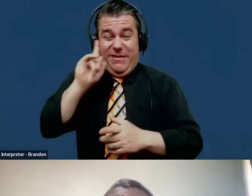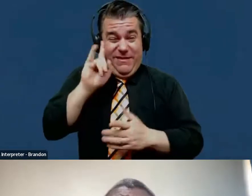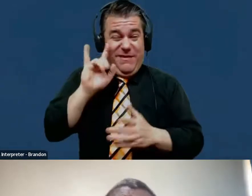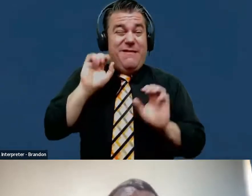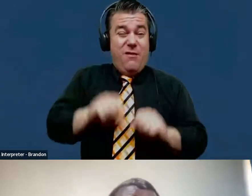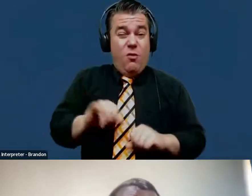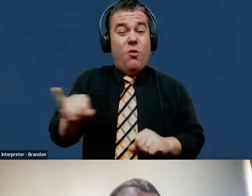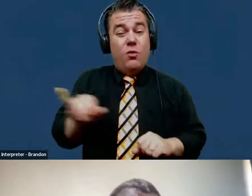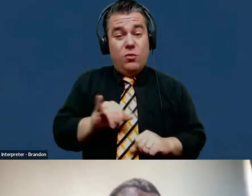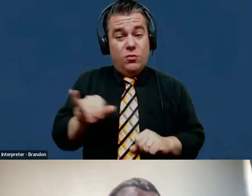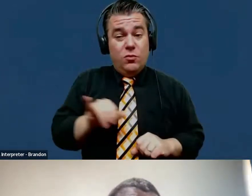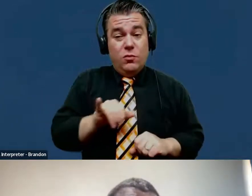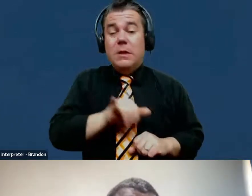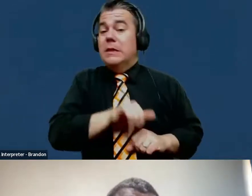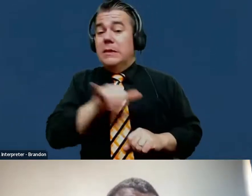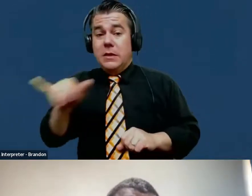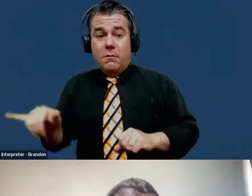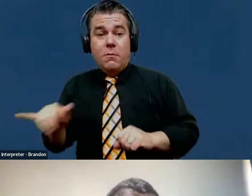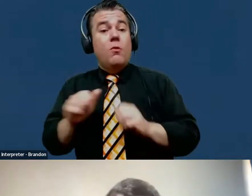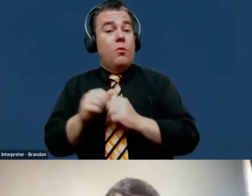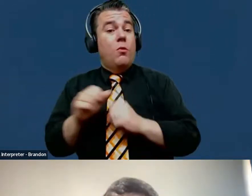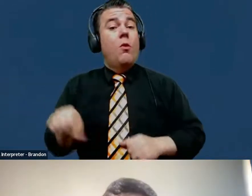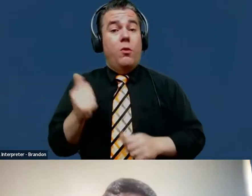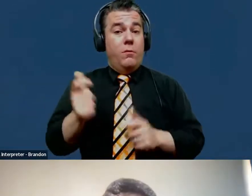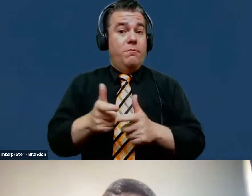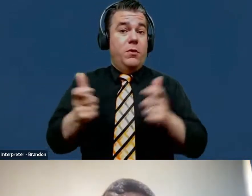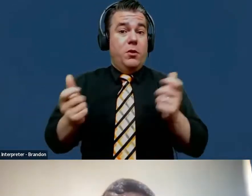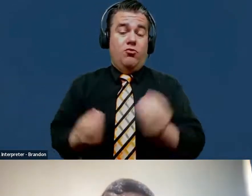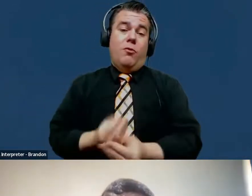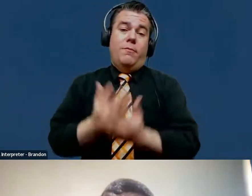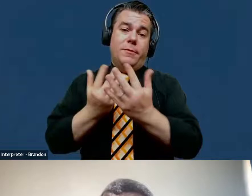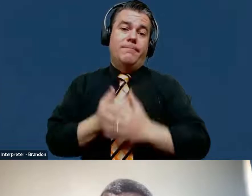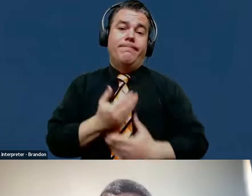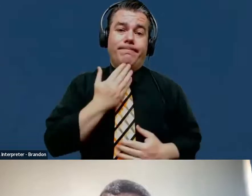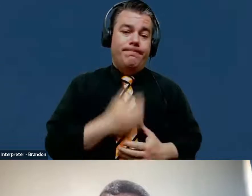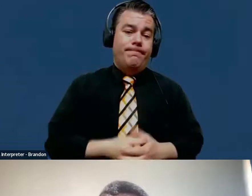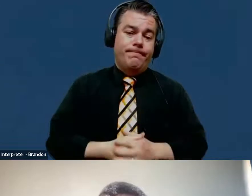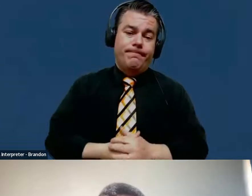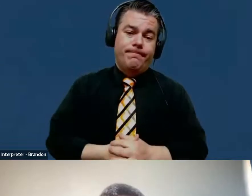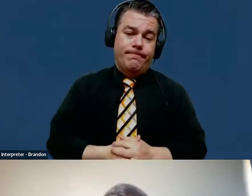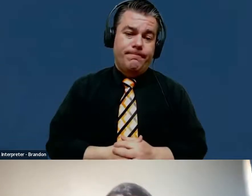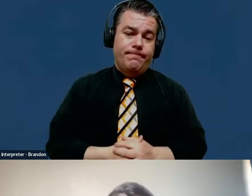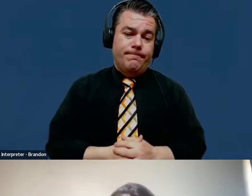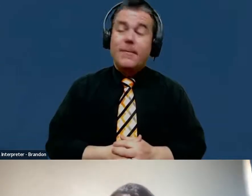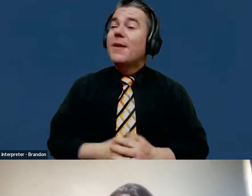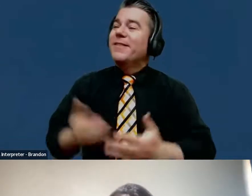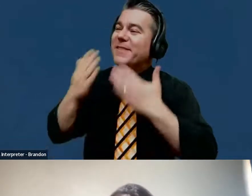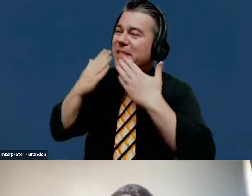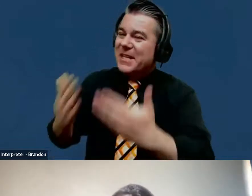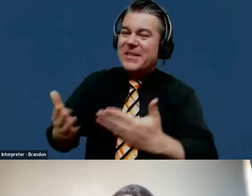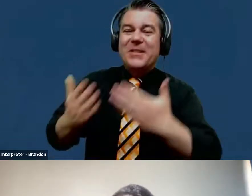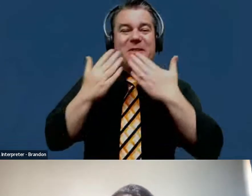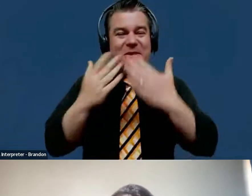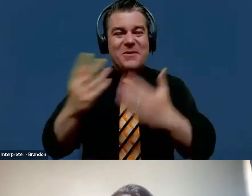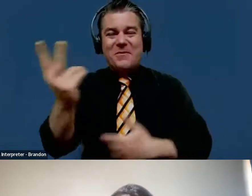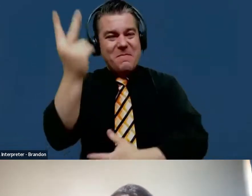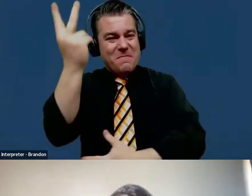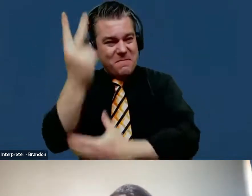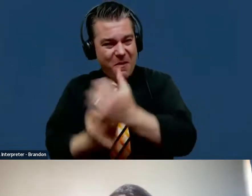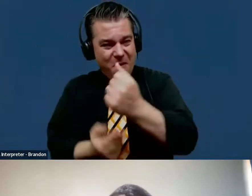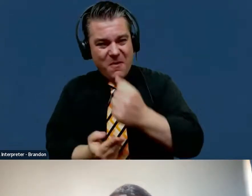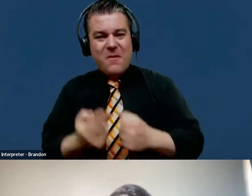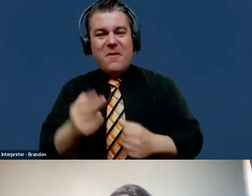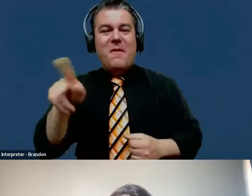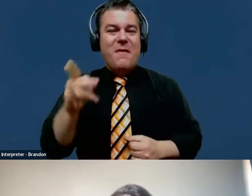be the same with other major crops. Thank you very much. Great. Thank you. I want to thank both Philip and Henry